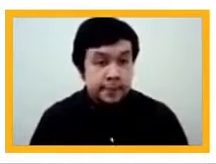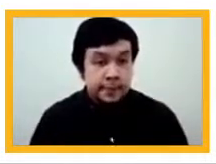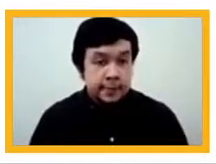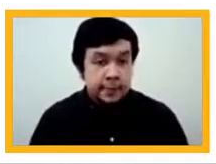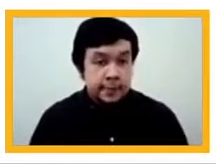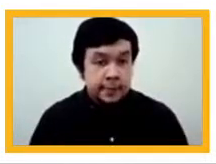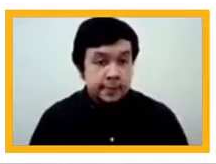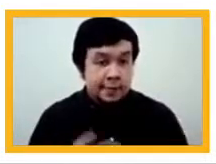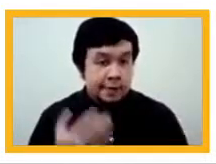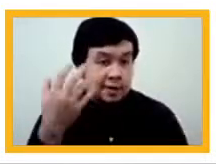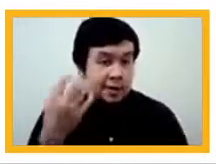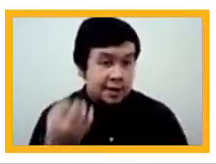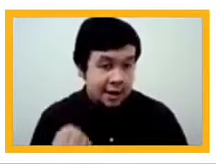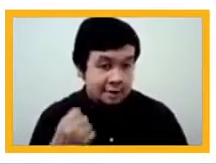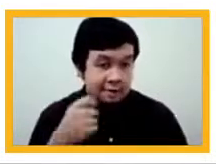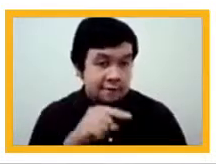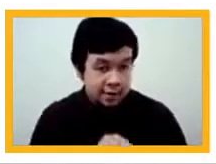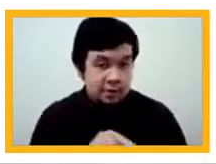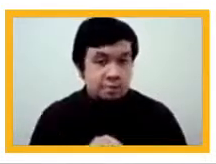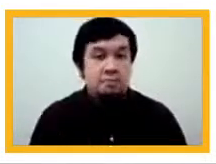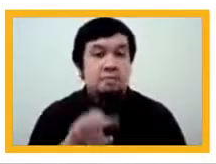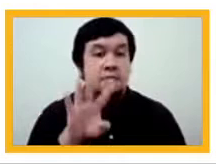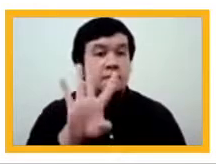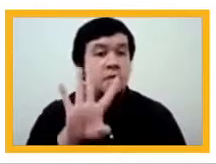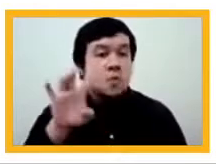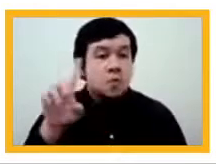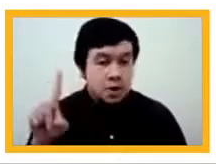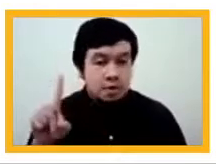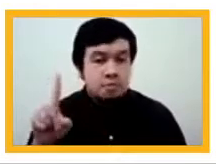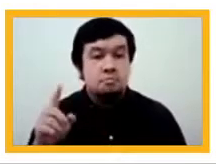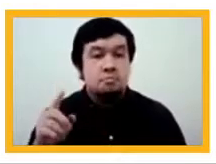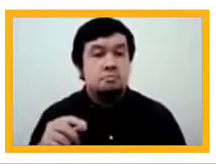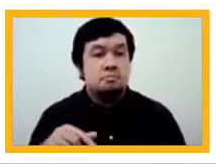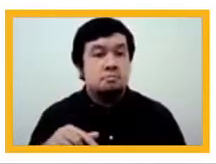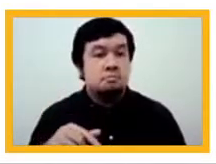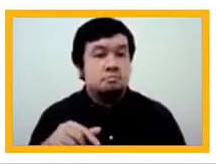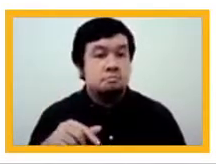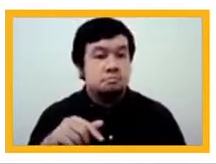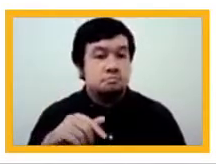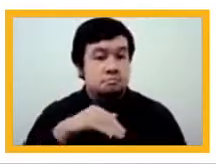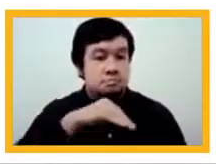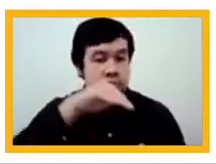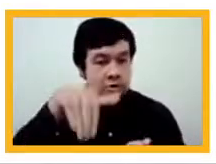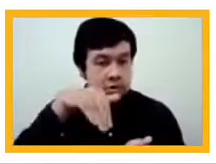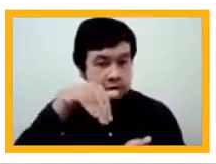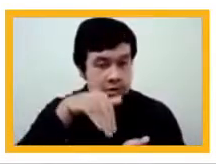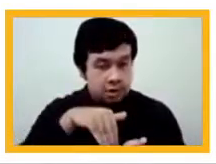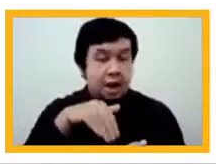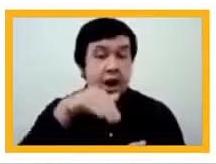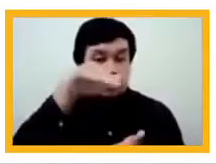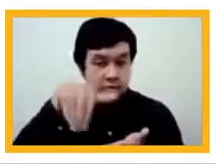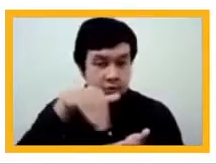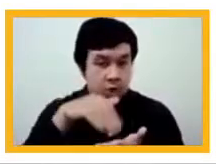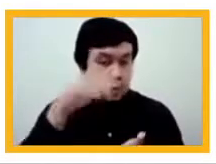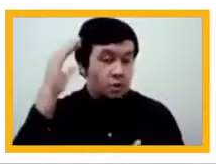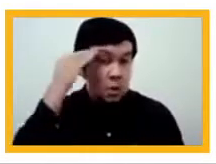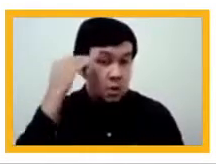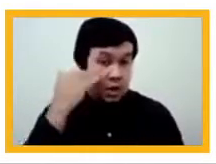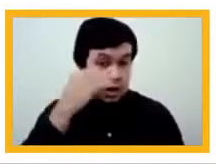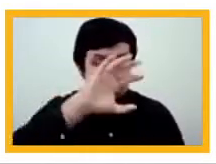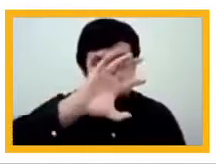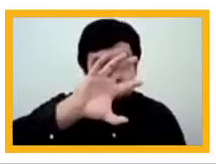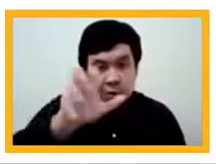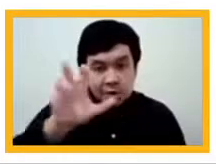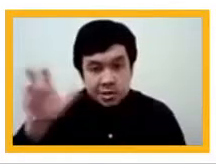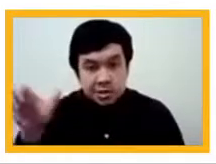41 software-centered universities in Korea. Each university is supported $2 million